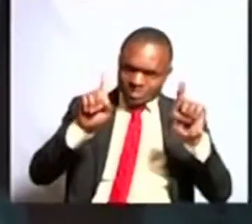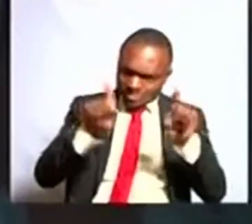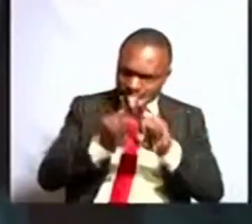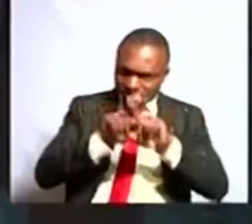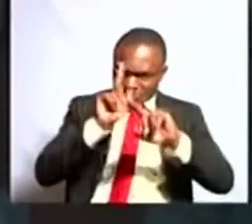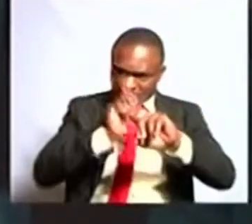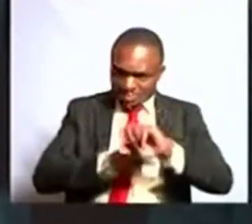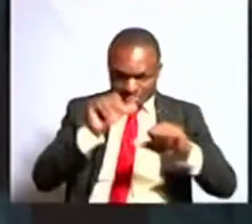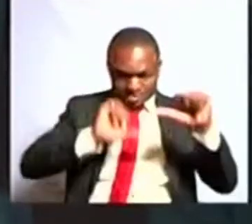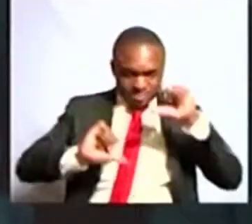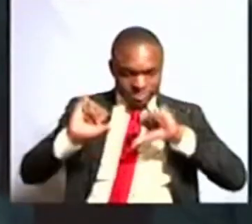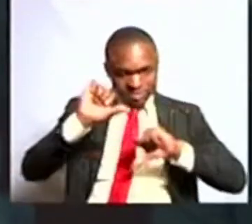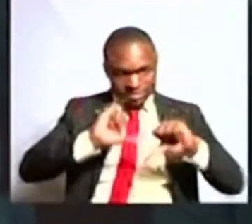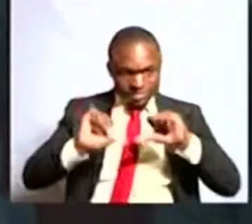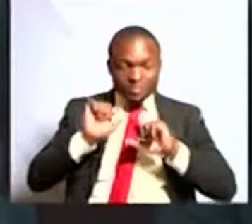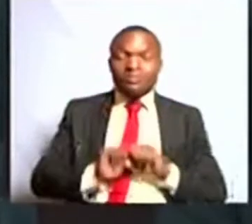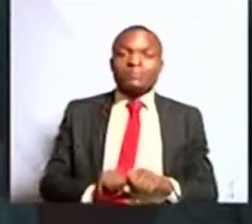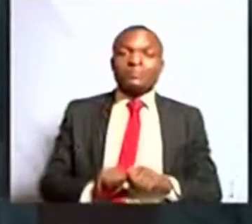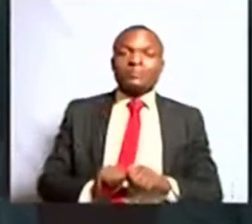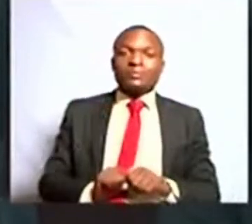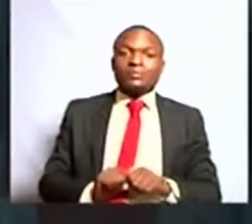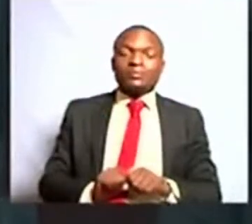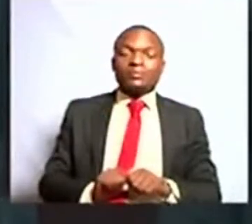time that we are auditing